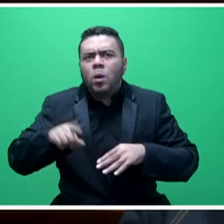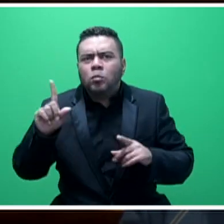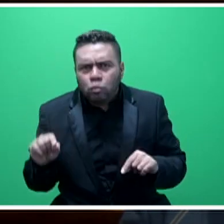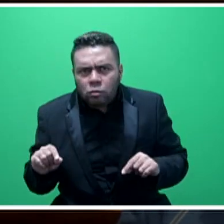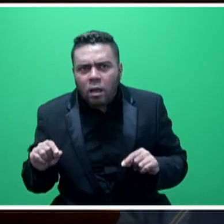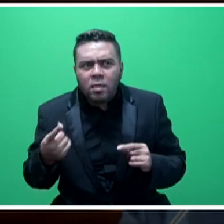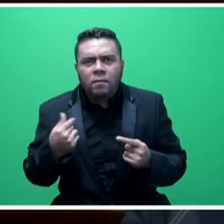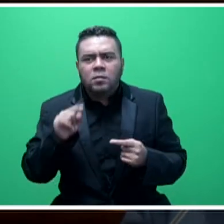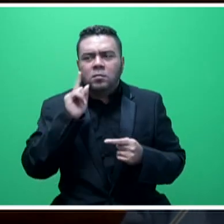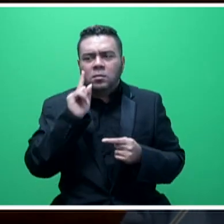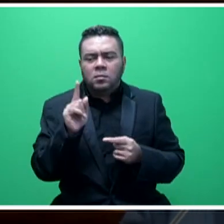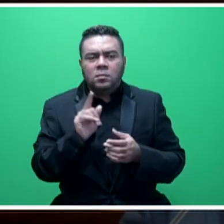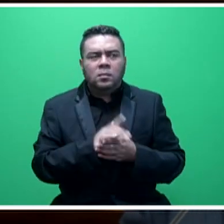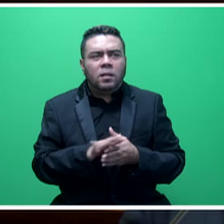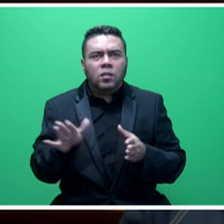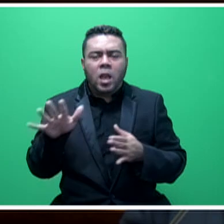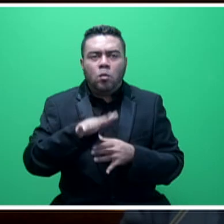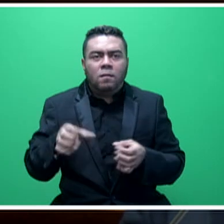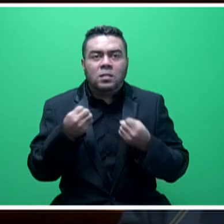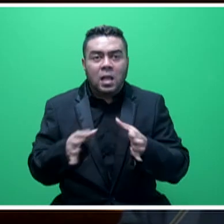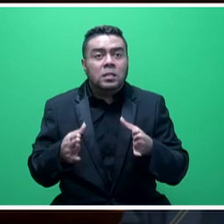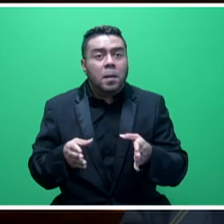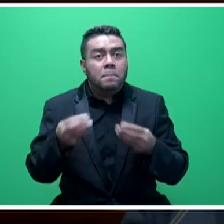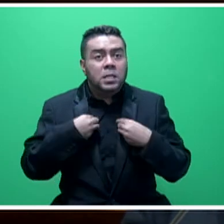decisive reforms in the area of starting a business, beginning with the